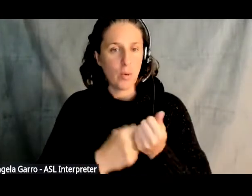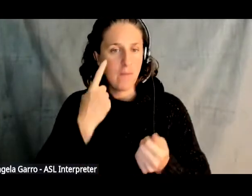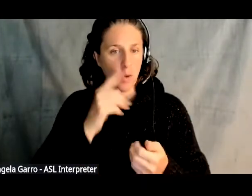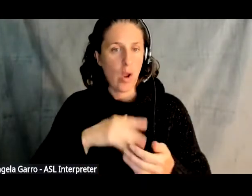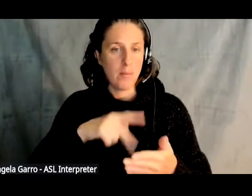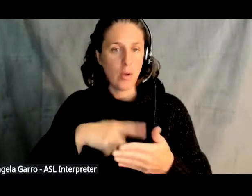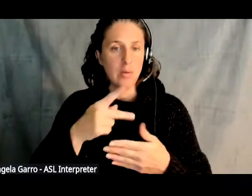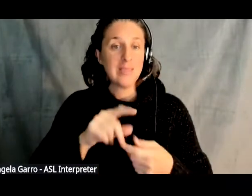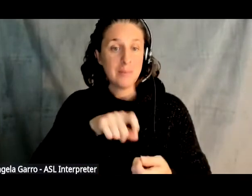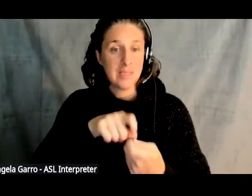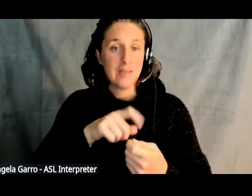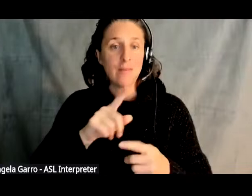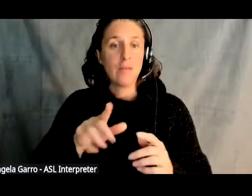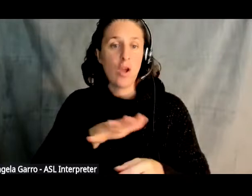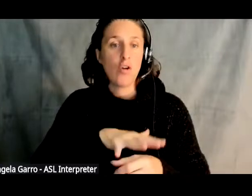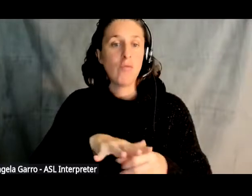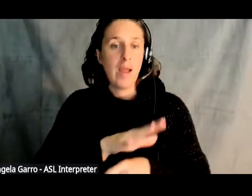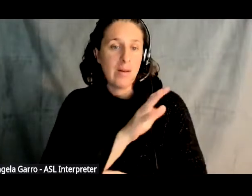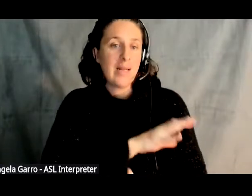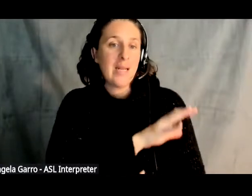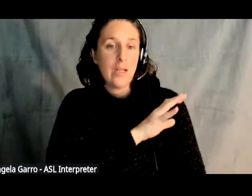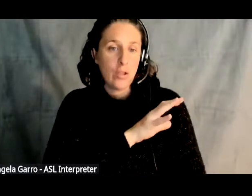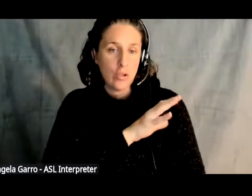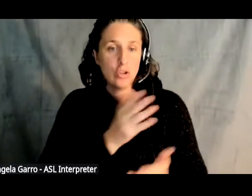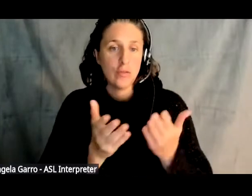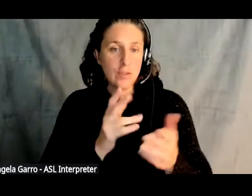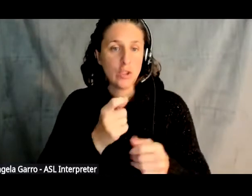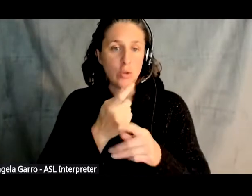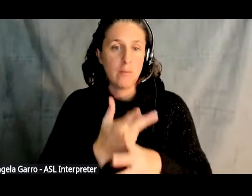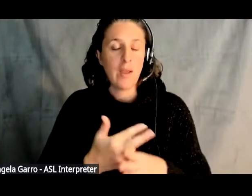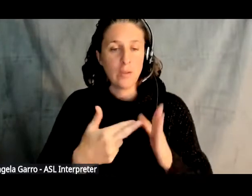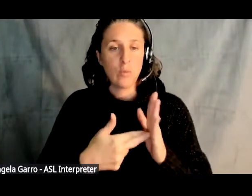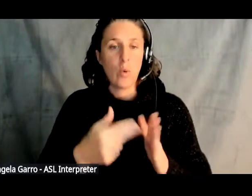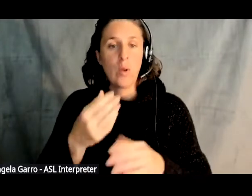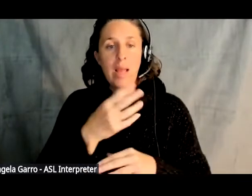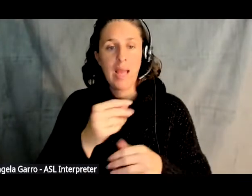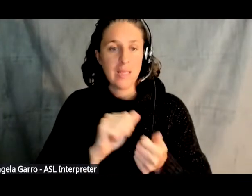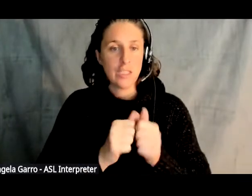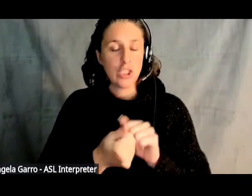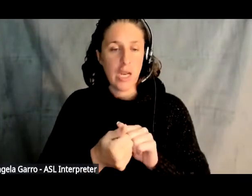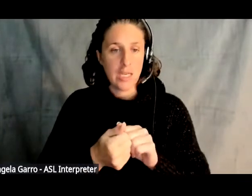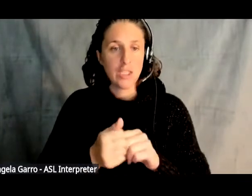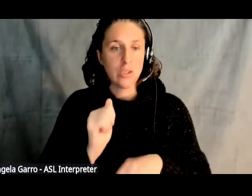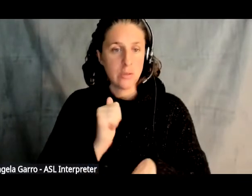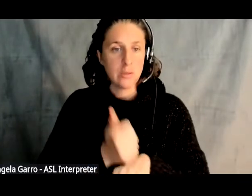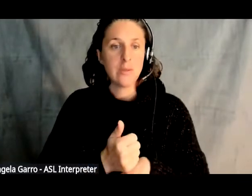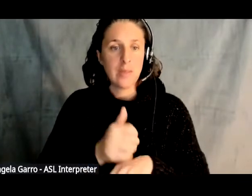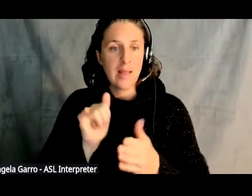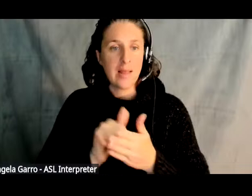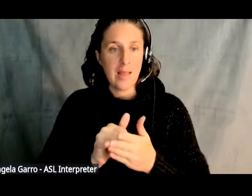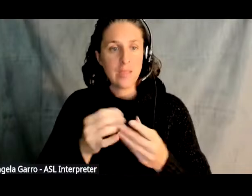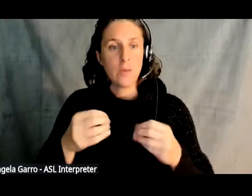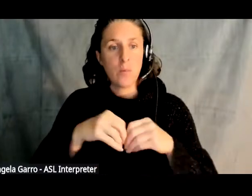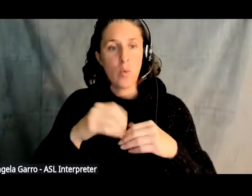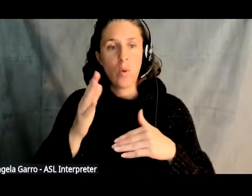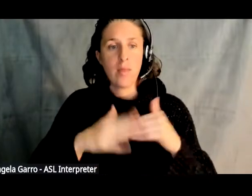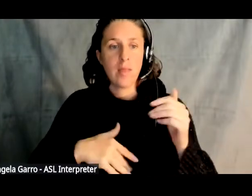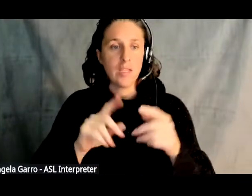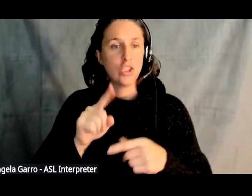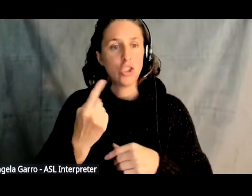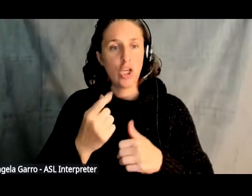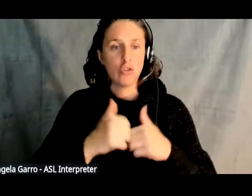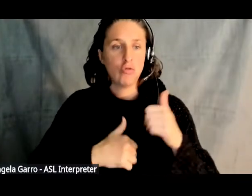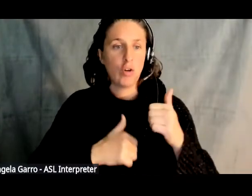the clinical services supervisor role, and the changes being imposed that are more than just a